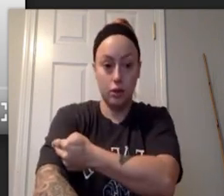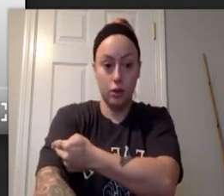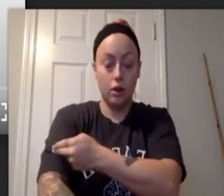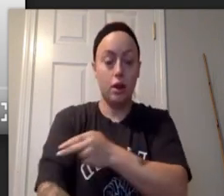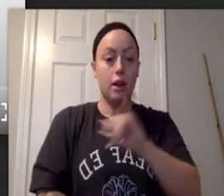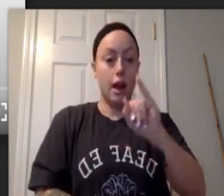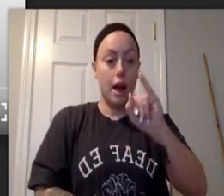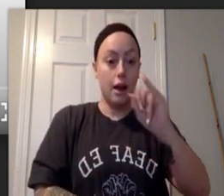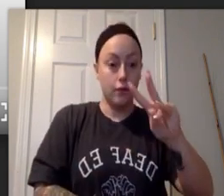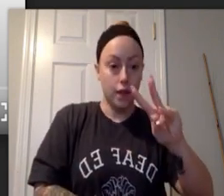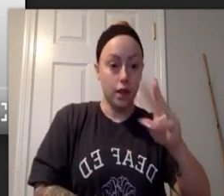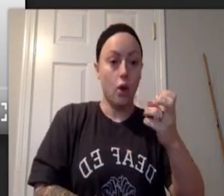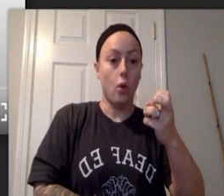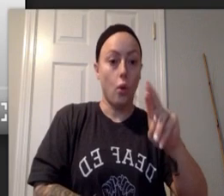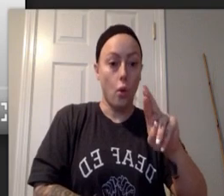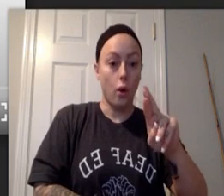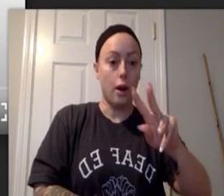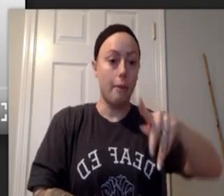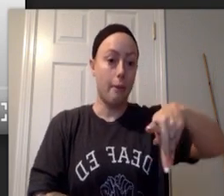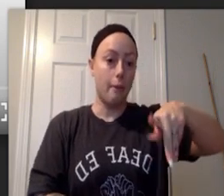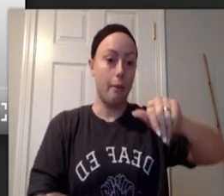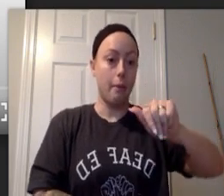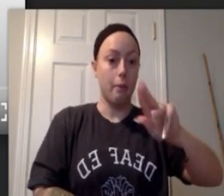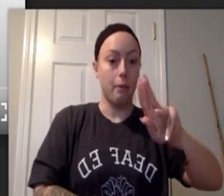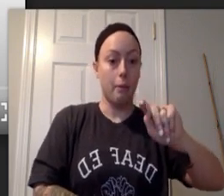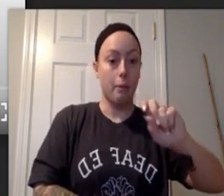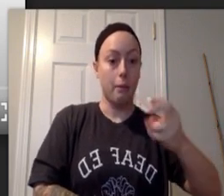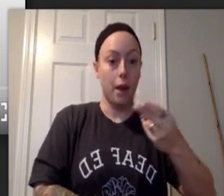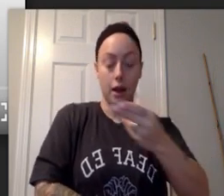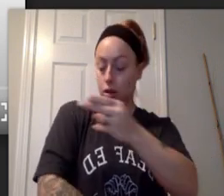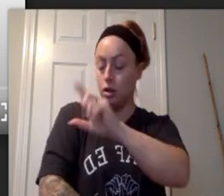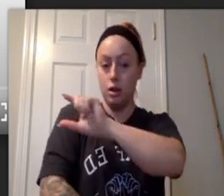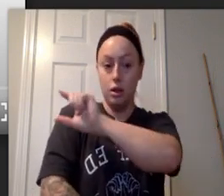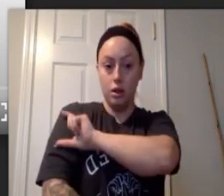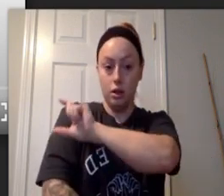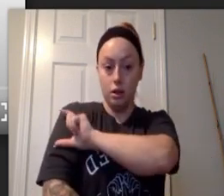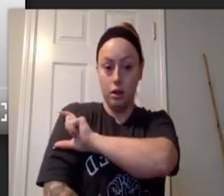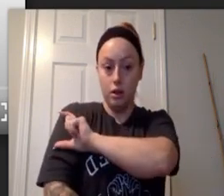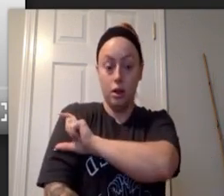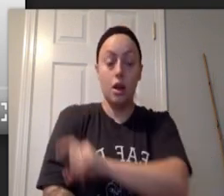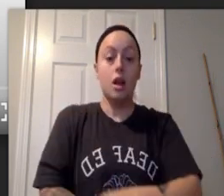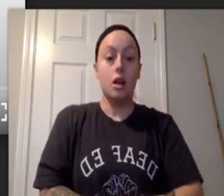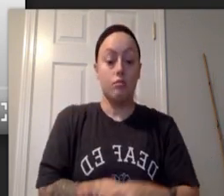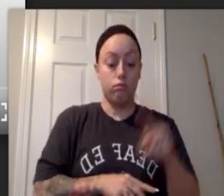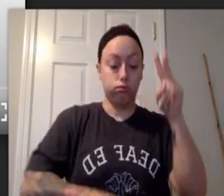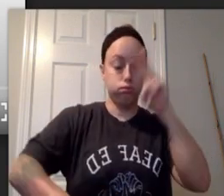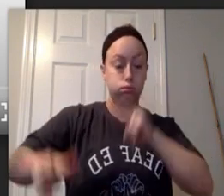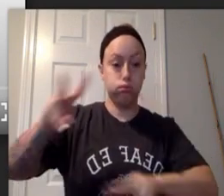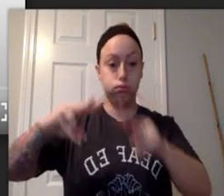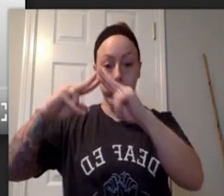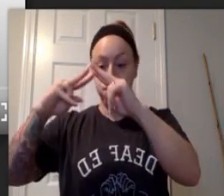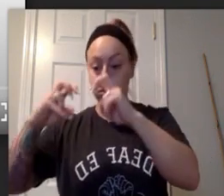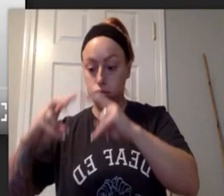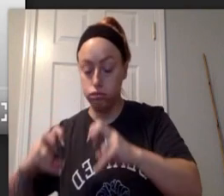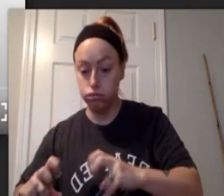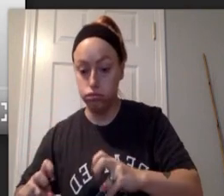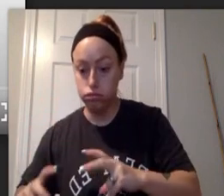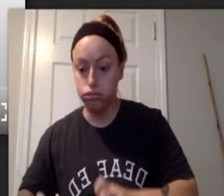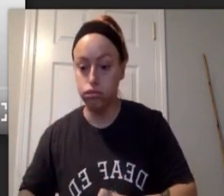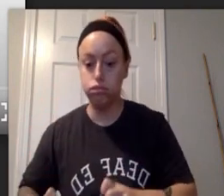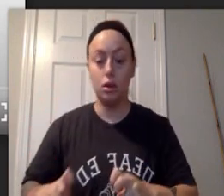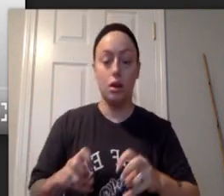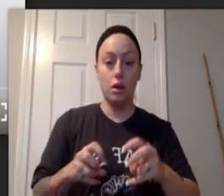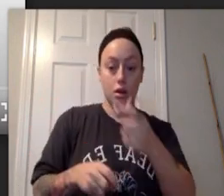highly regulated and dosed and monitored, opposed to illicit fentanyl, which is just, so